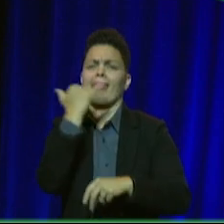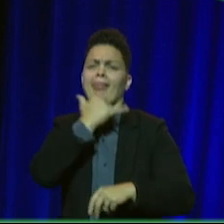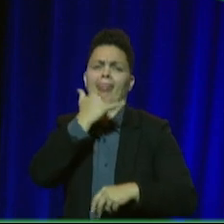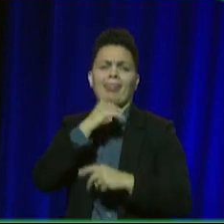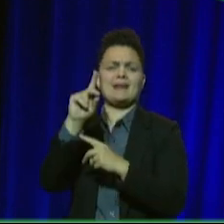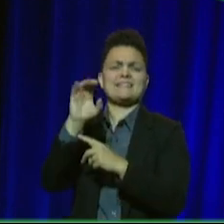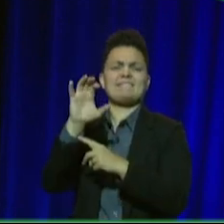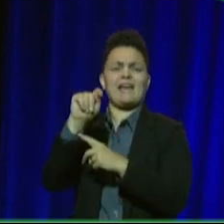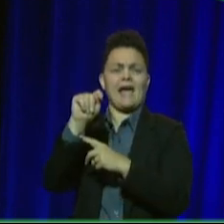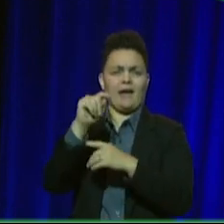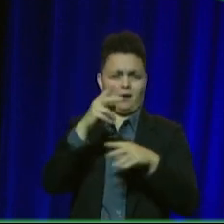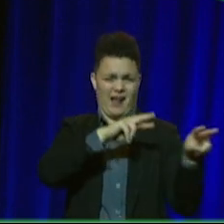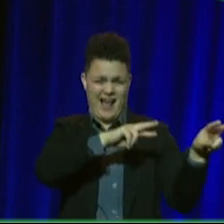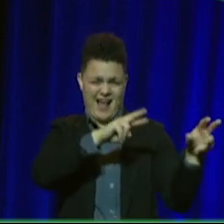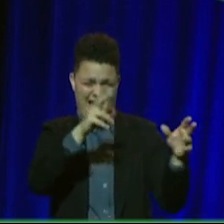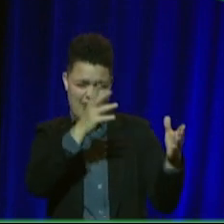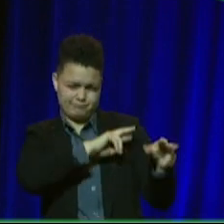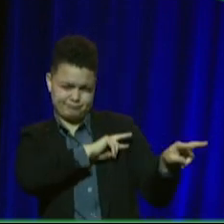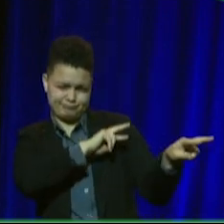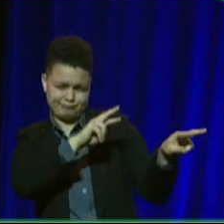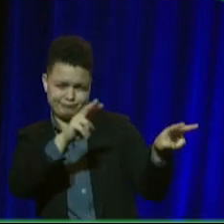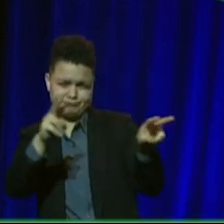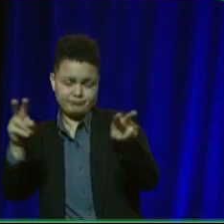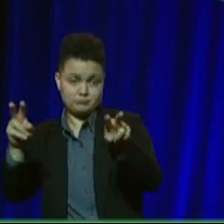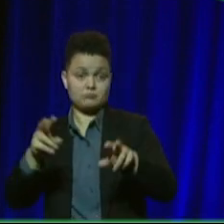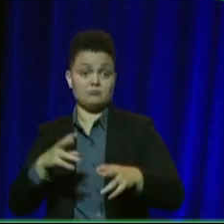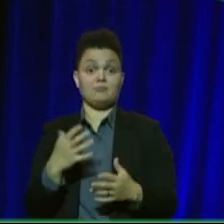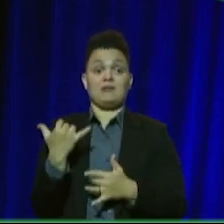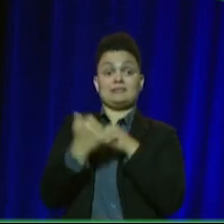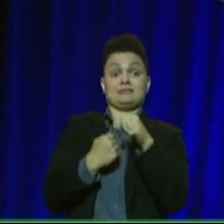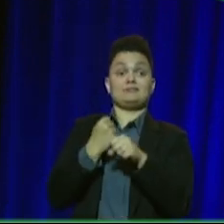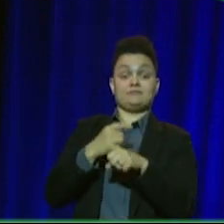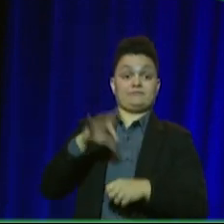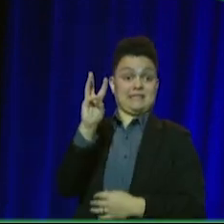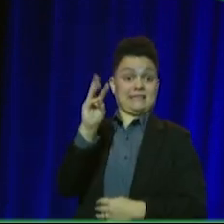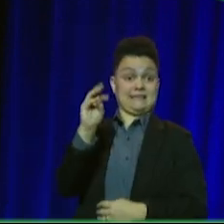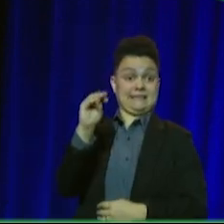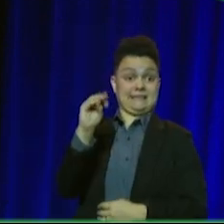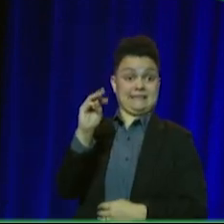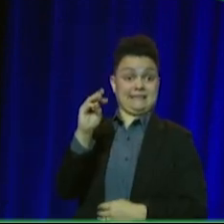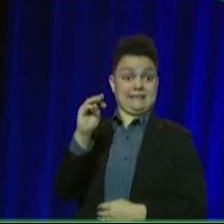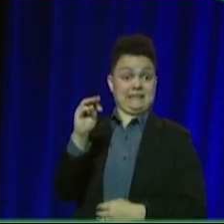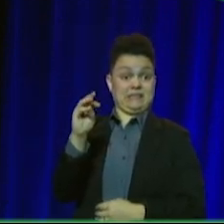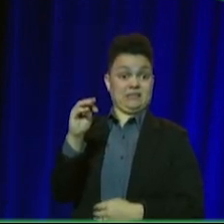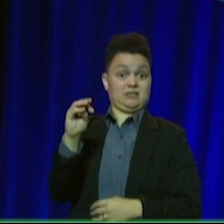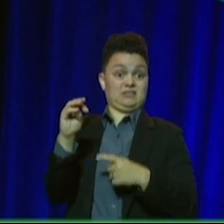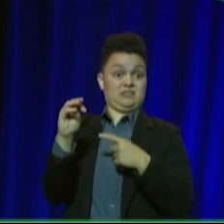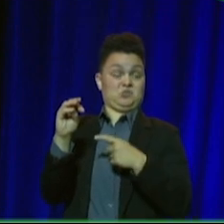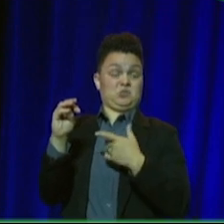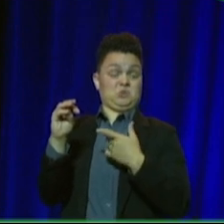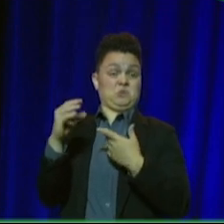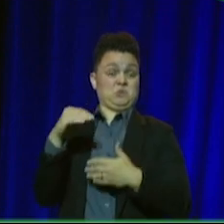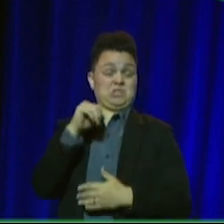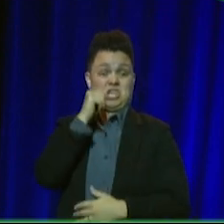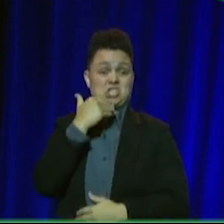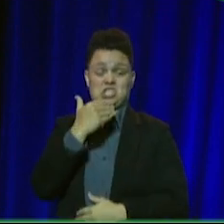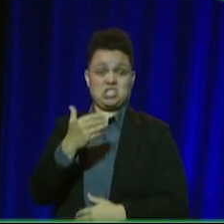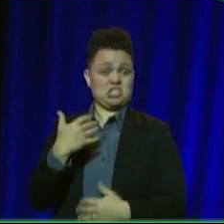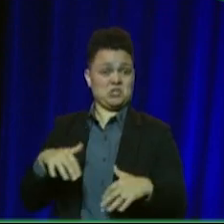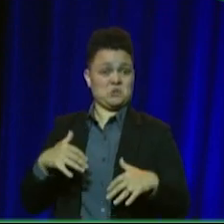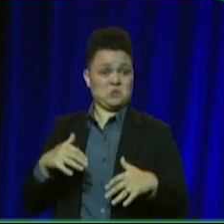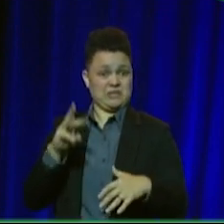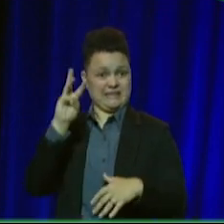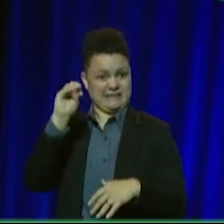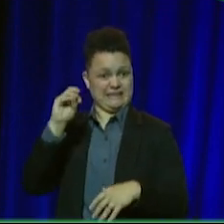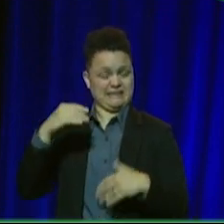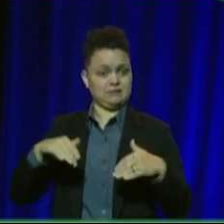year, the number was 60. That's not good. And if you look at it over time, it seems like the number has been around